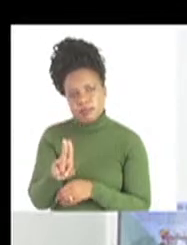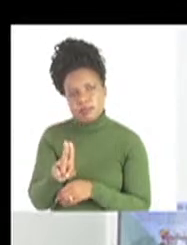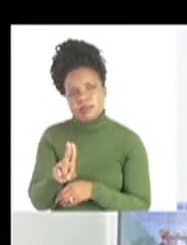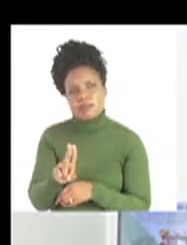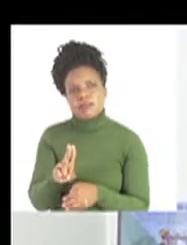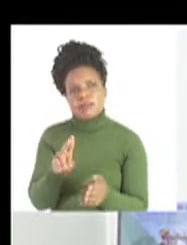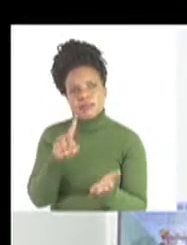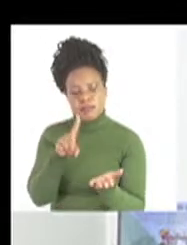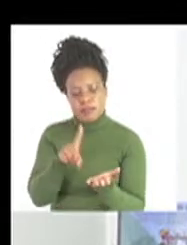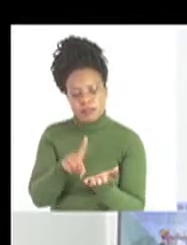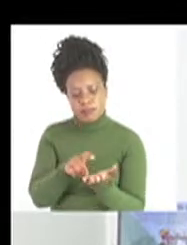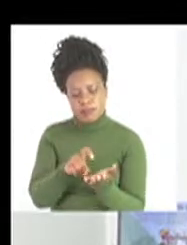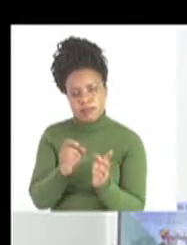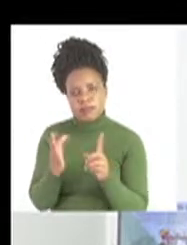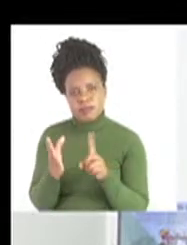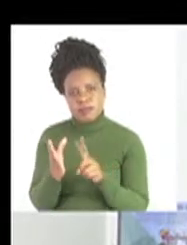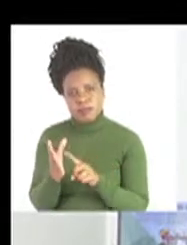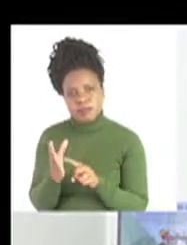sanitize